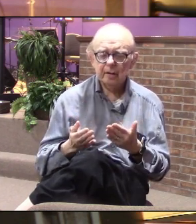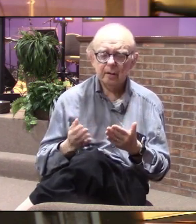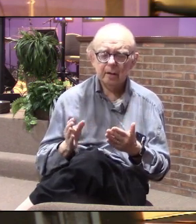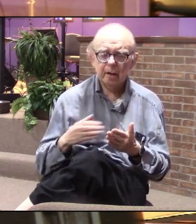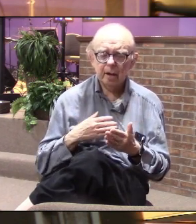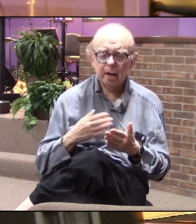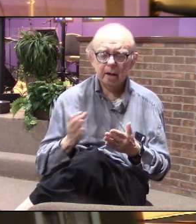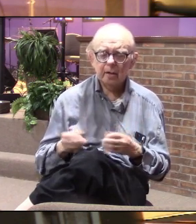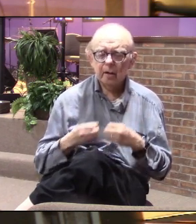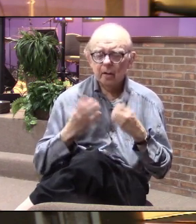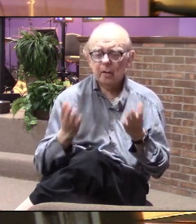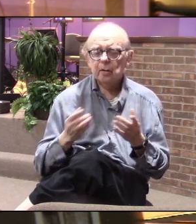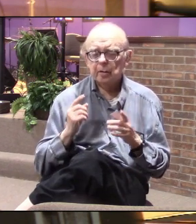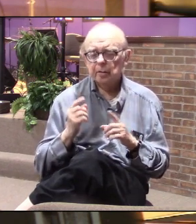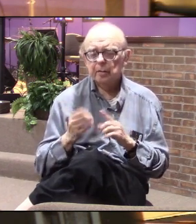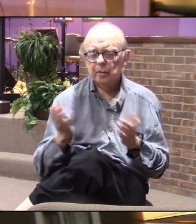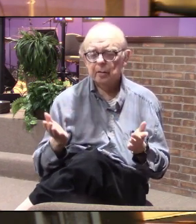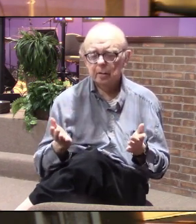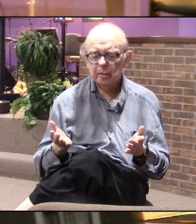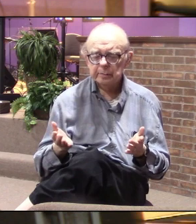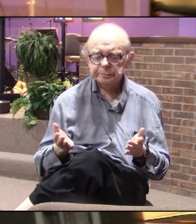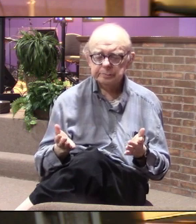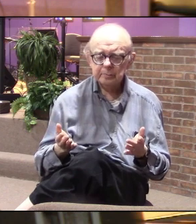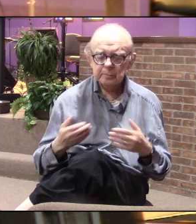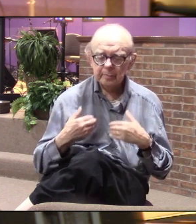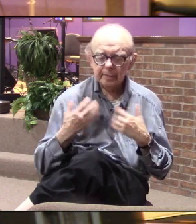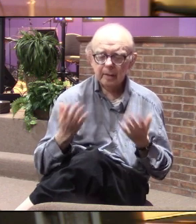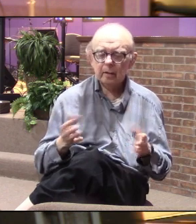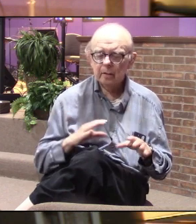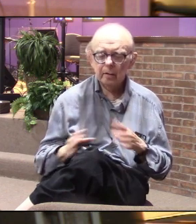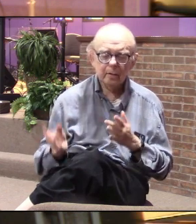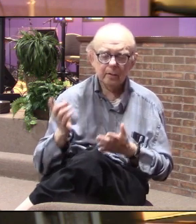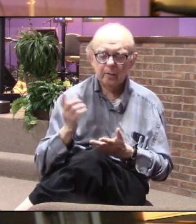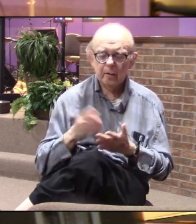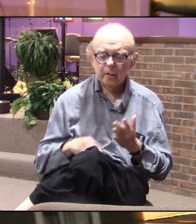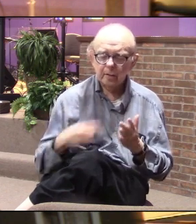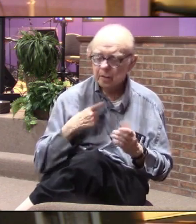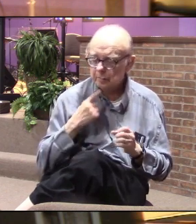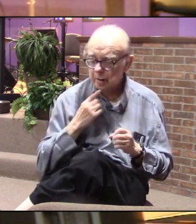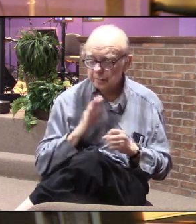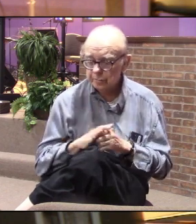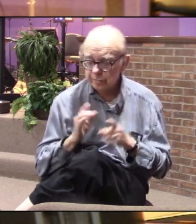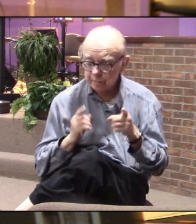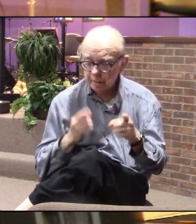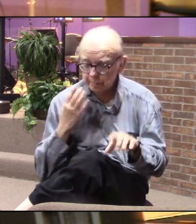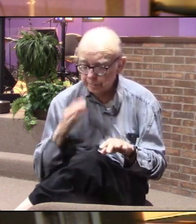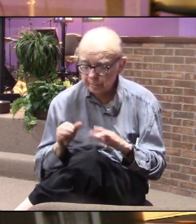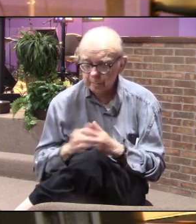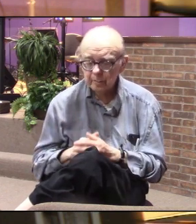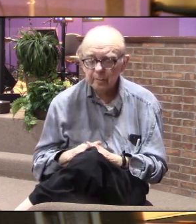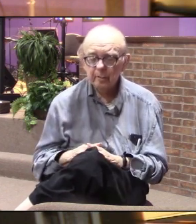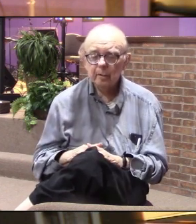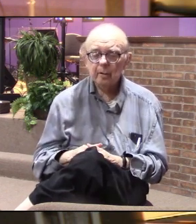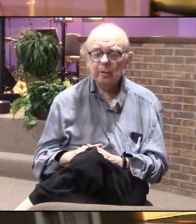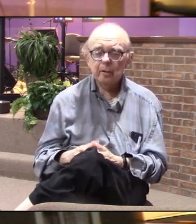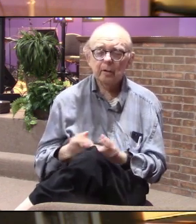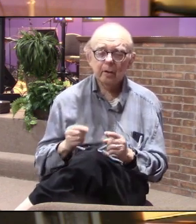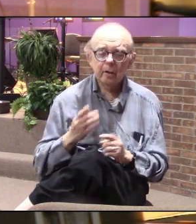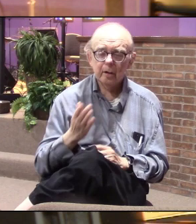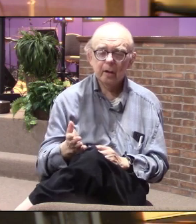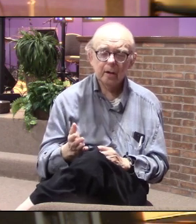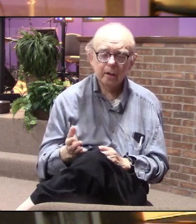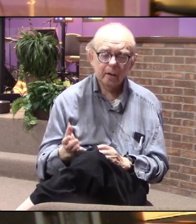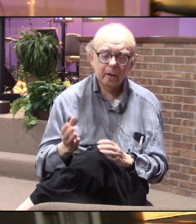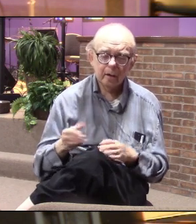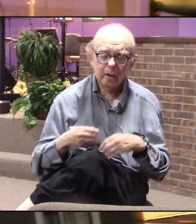will sacrifice to you, and I will do what I have promised you to do. When you gave